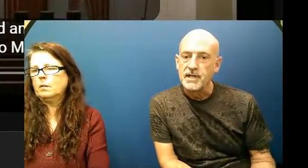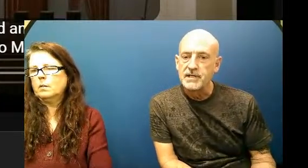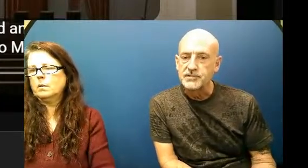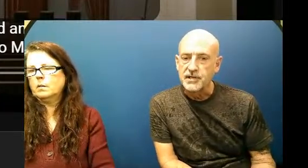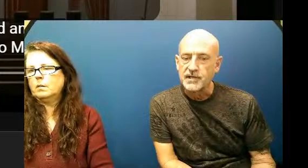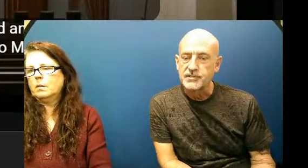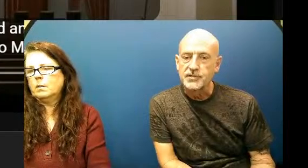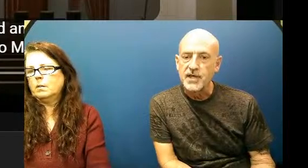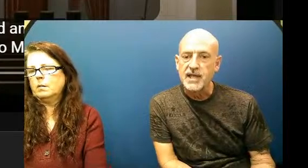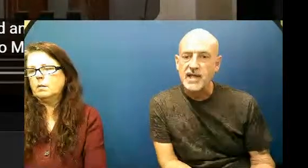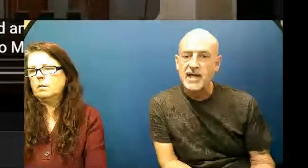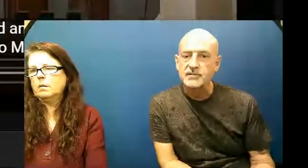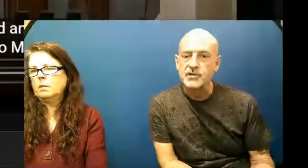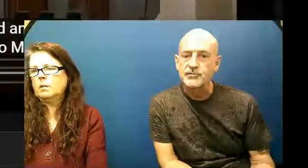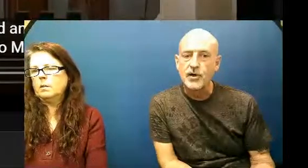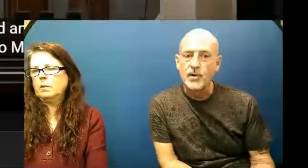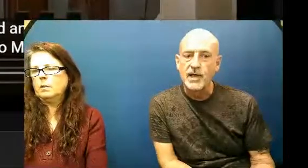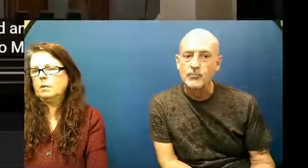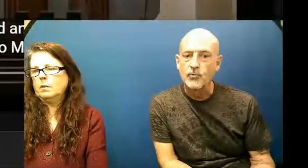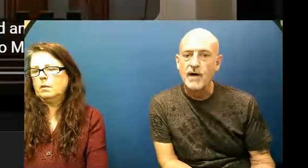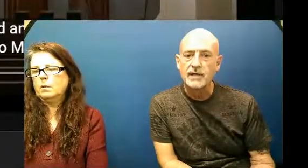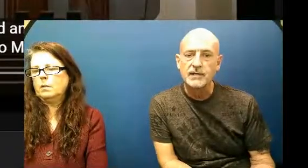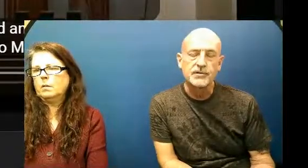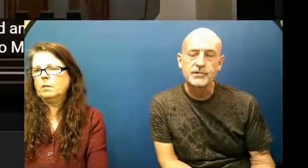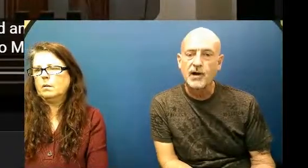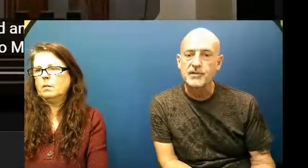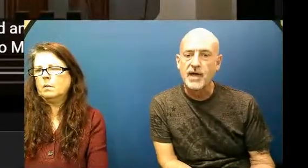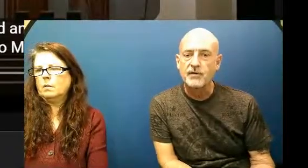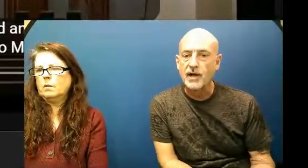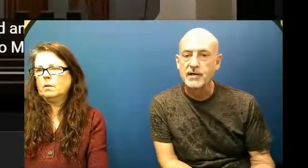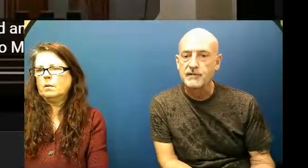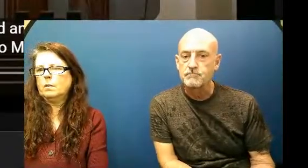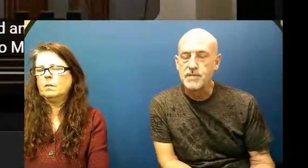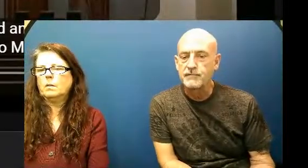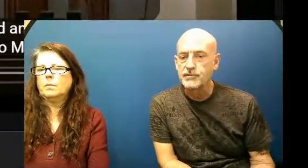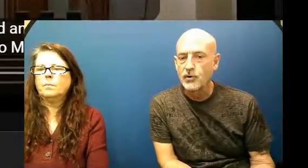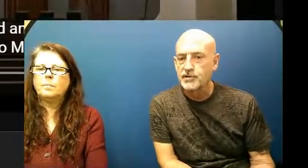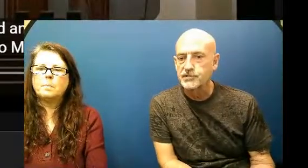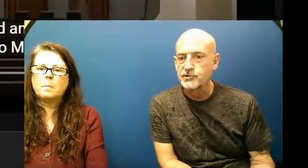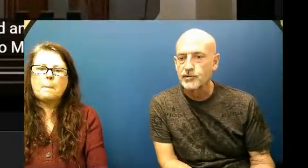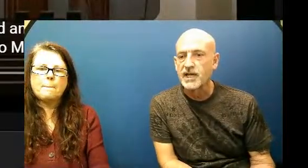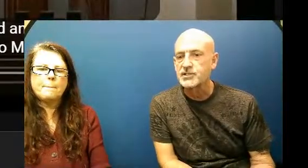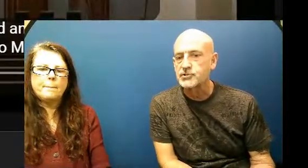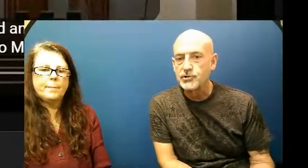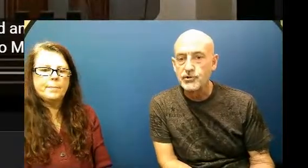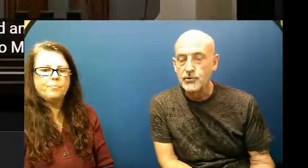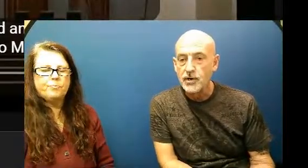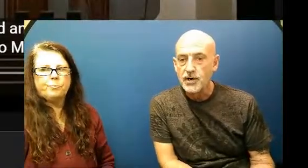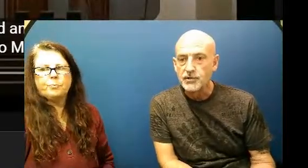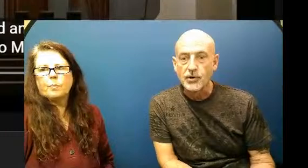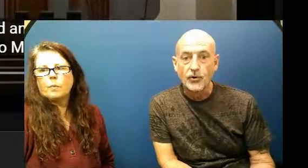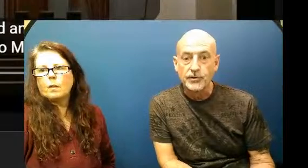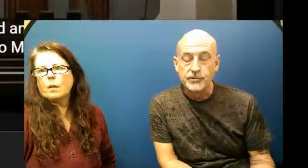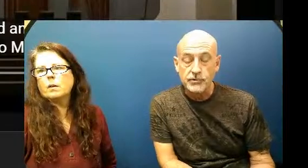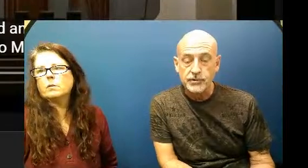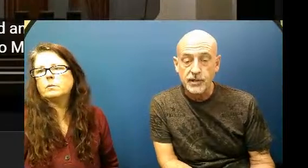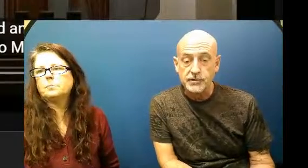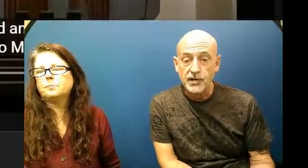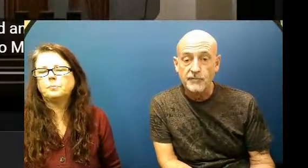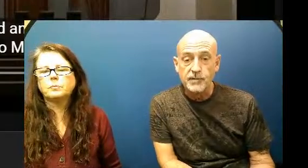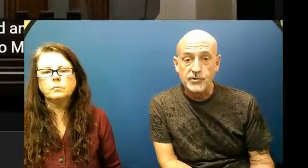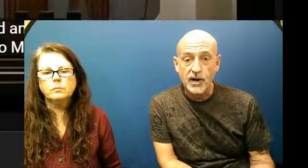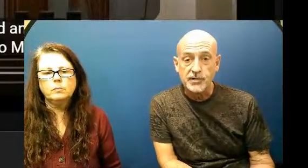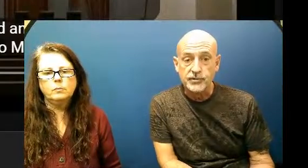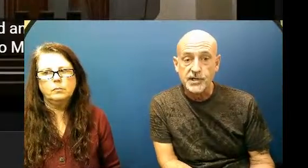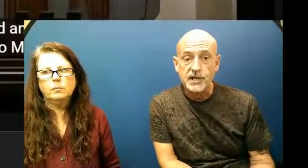that means is that they can't just throw in, we'll violate this right and that right, even though it doesn't relate to the goal that